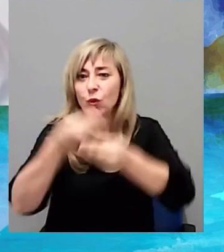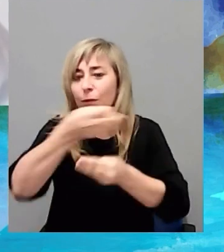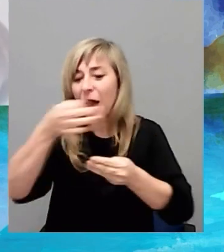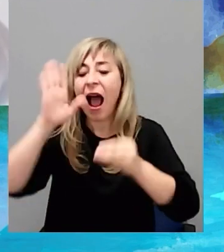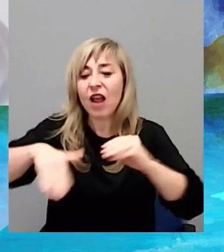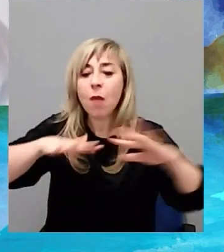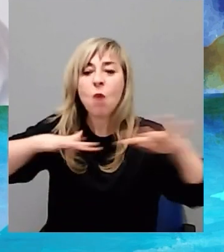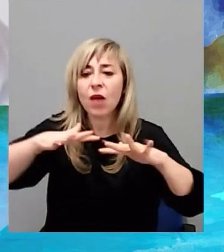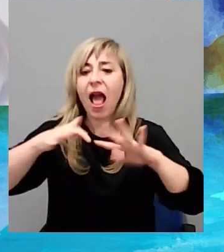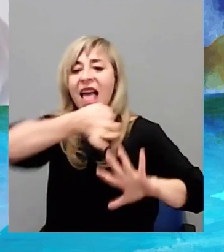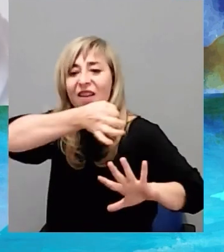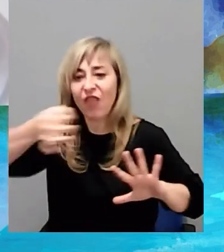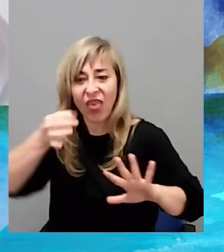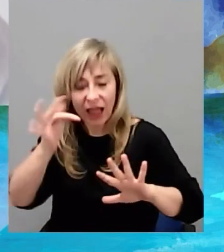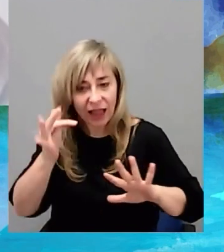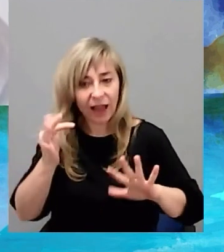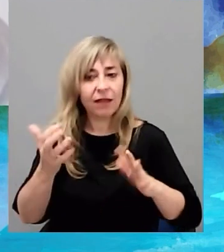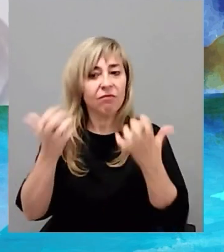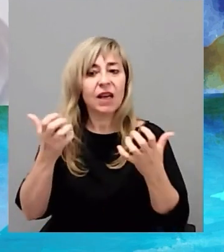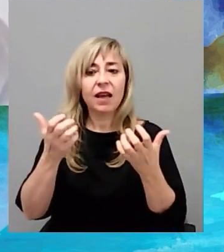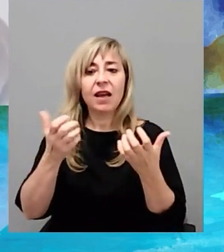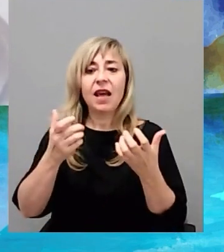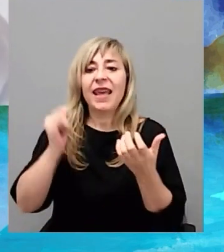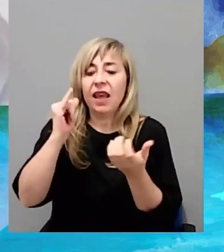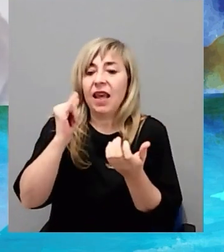designed for a two-way communication.